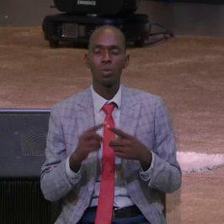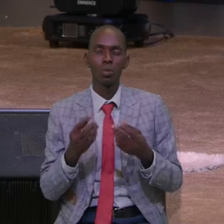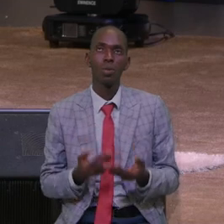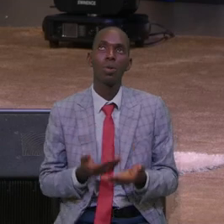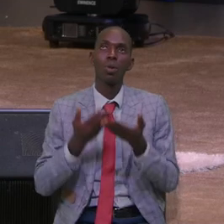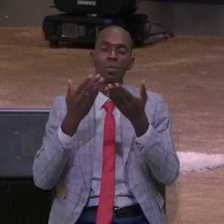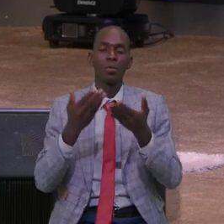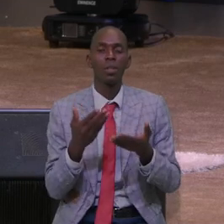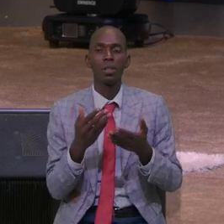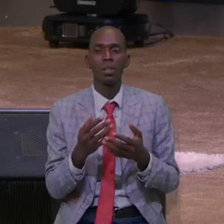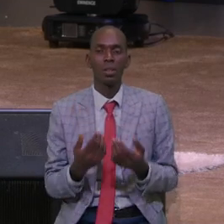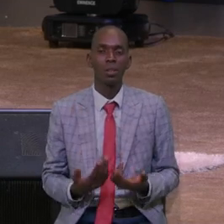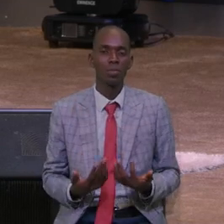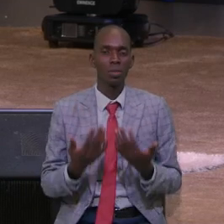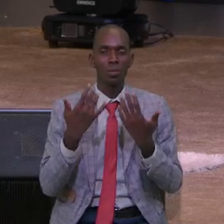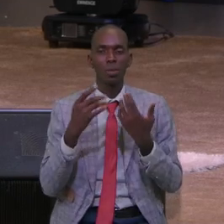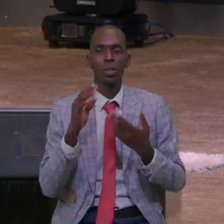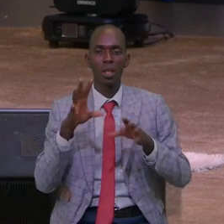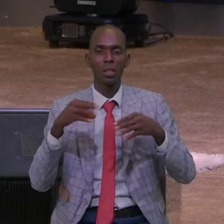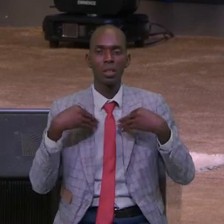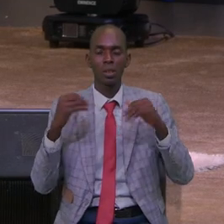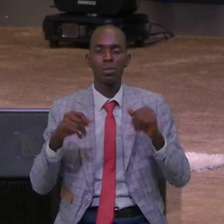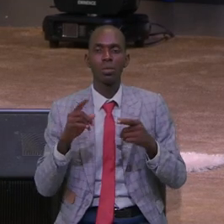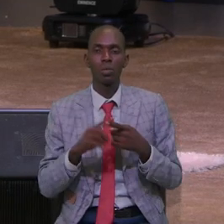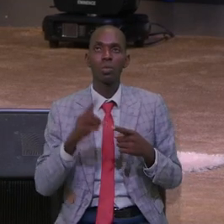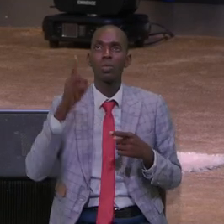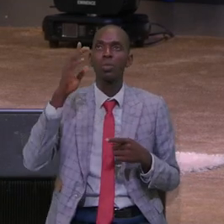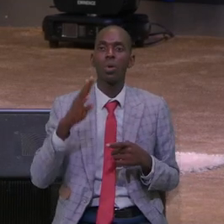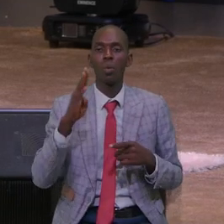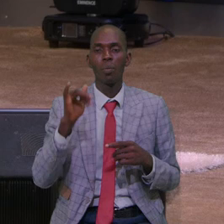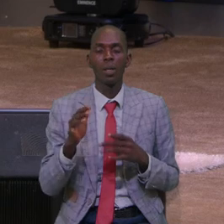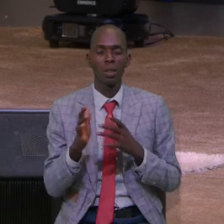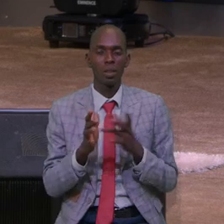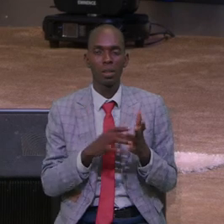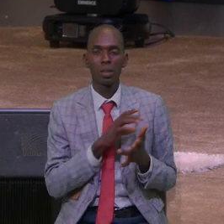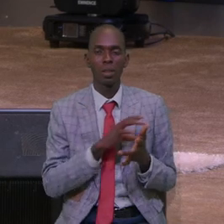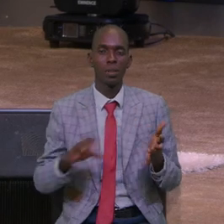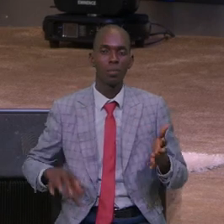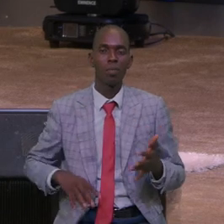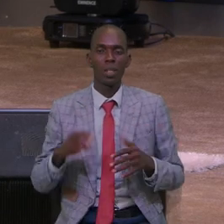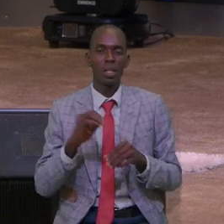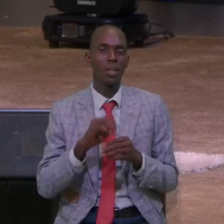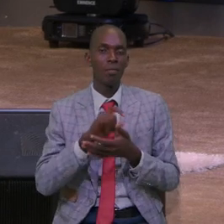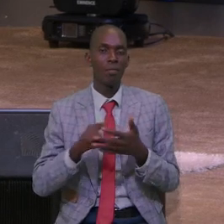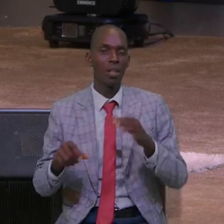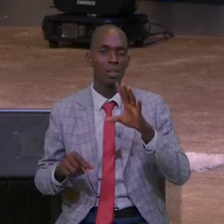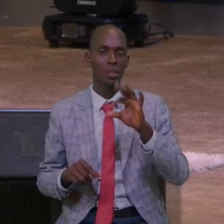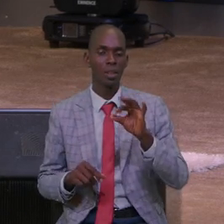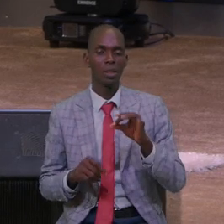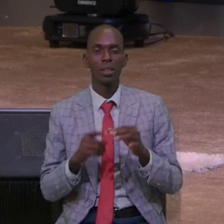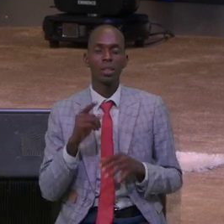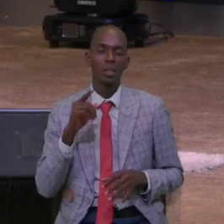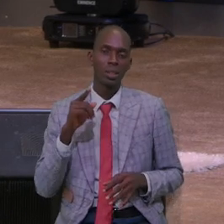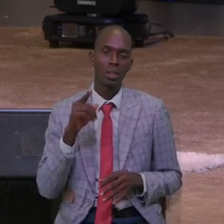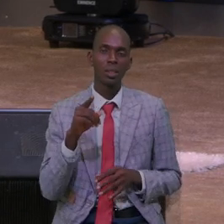spiritual sacrifices acceptable to God by Jesus Christ. Look at verse 9. In verse 9, it